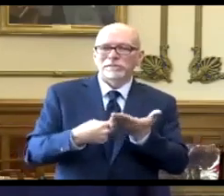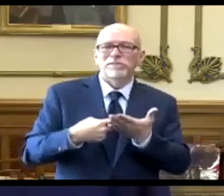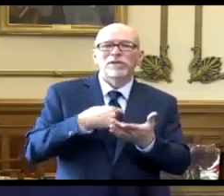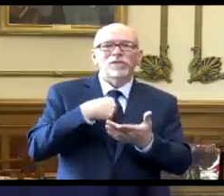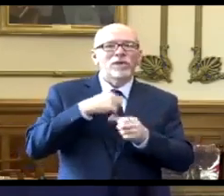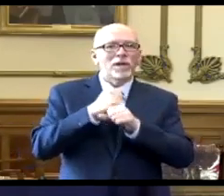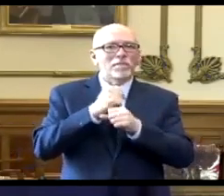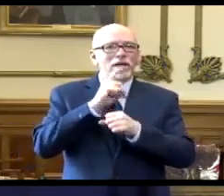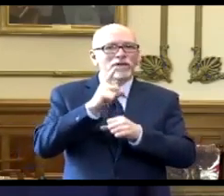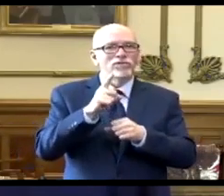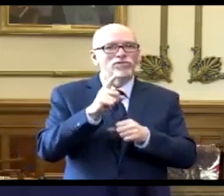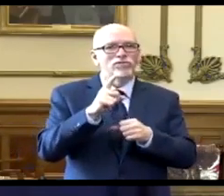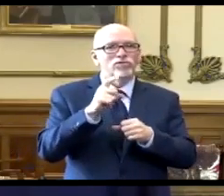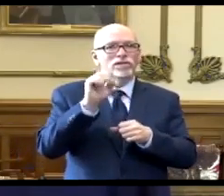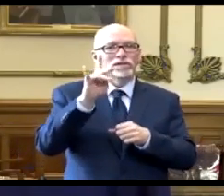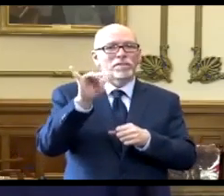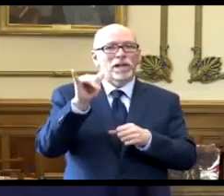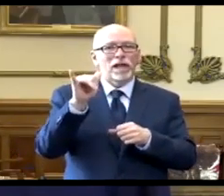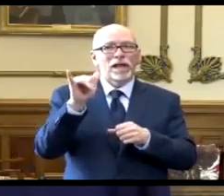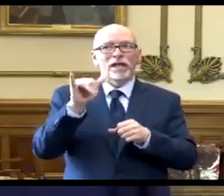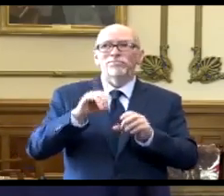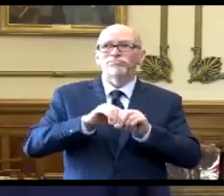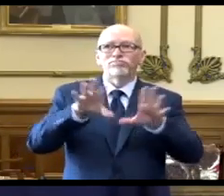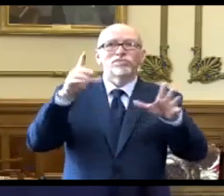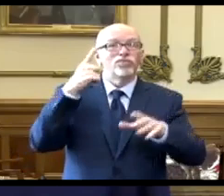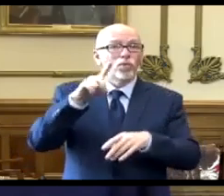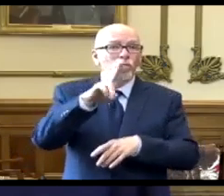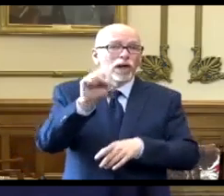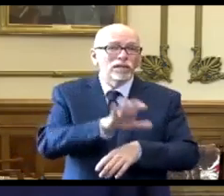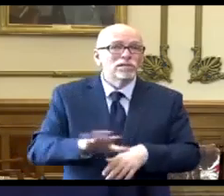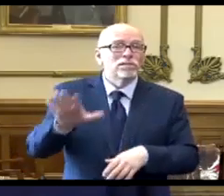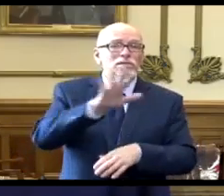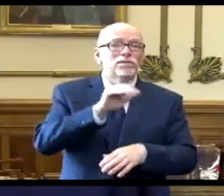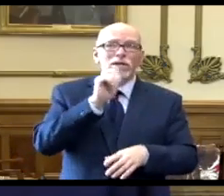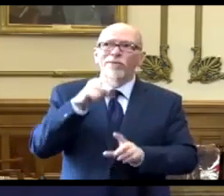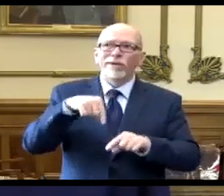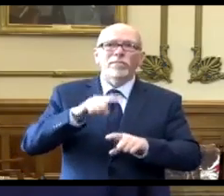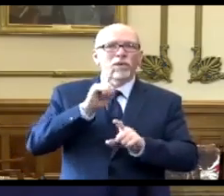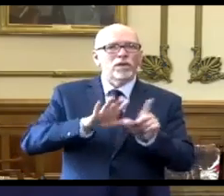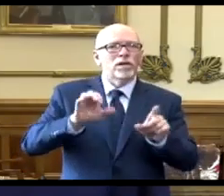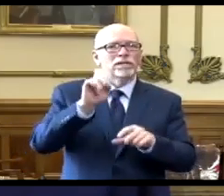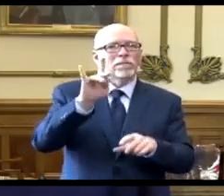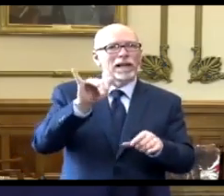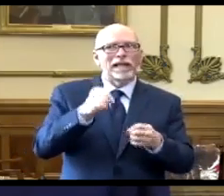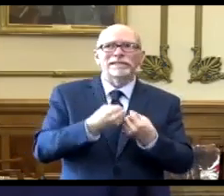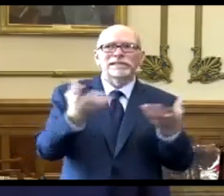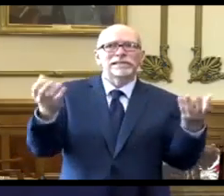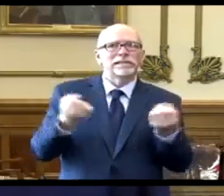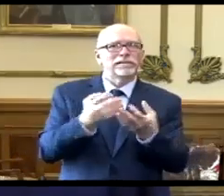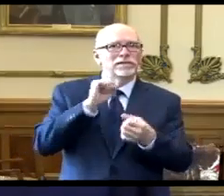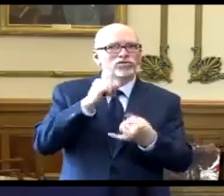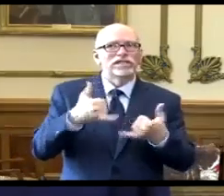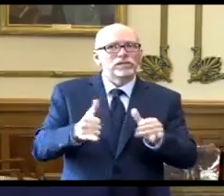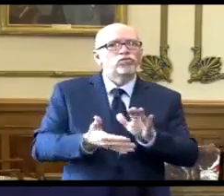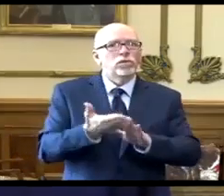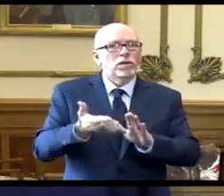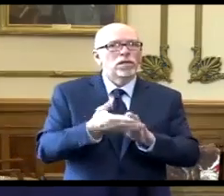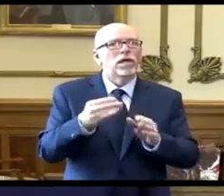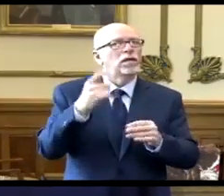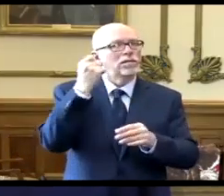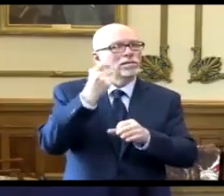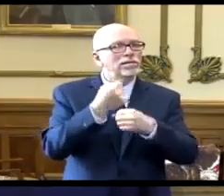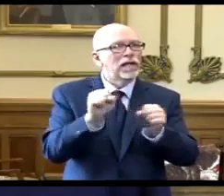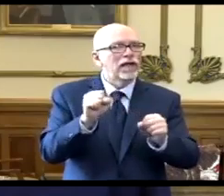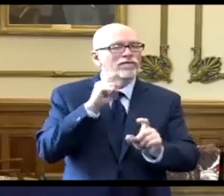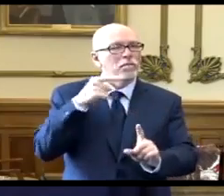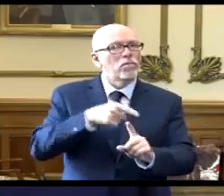making sure that that supply chain across the country, as you just alluded to and articulated, is up and running safely. And that's